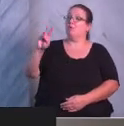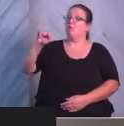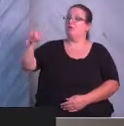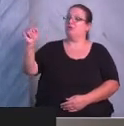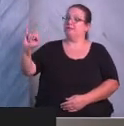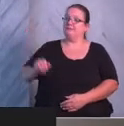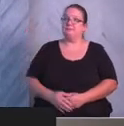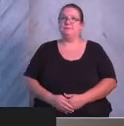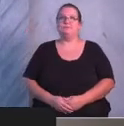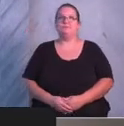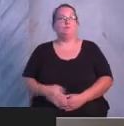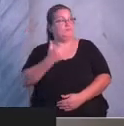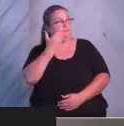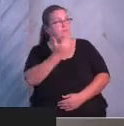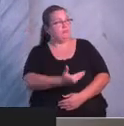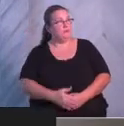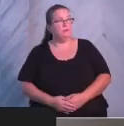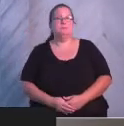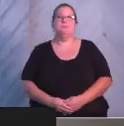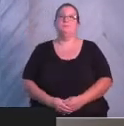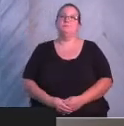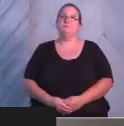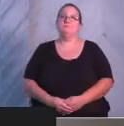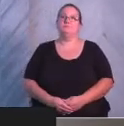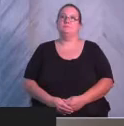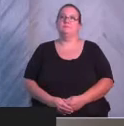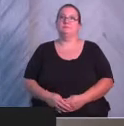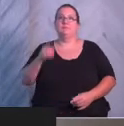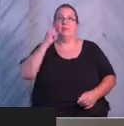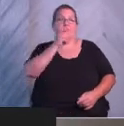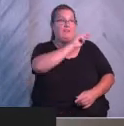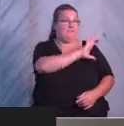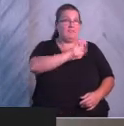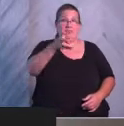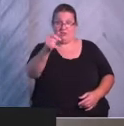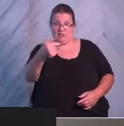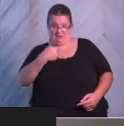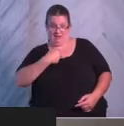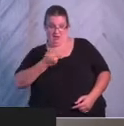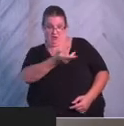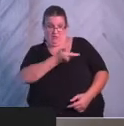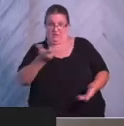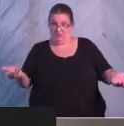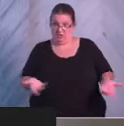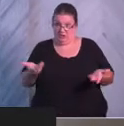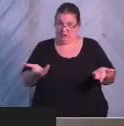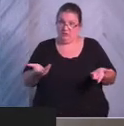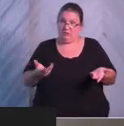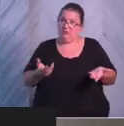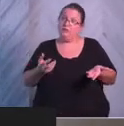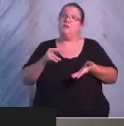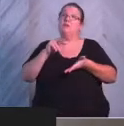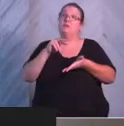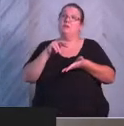Thank you very much. I think the fact that Vic, Shelley, and I are standing before you today is a testament